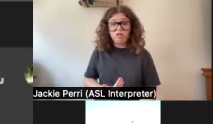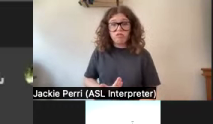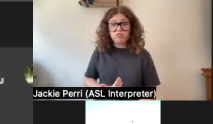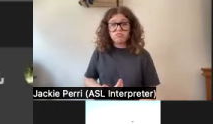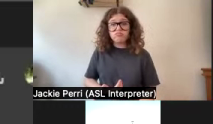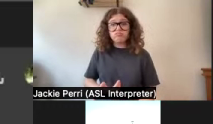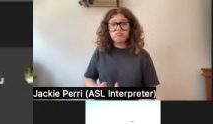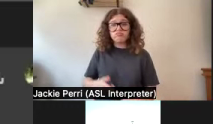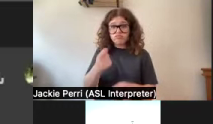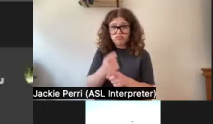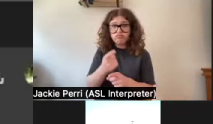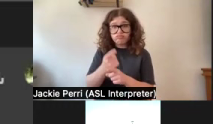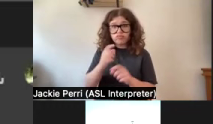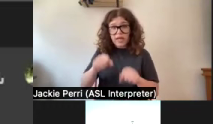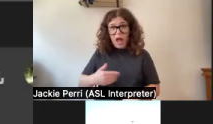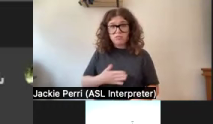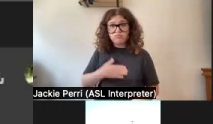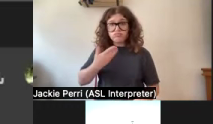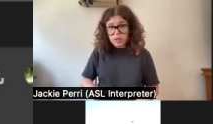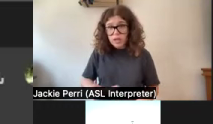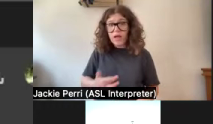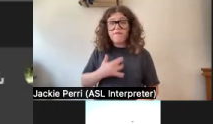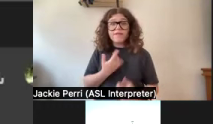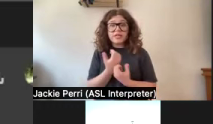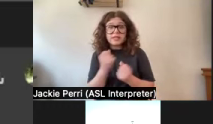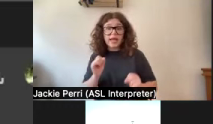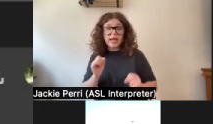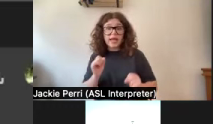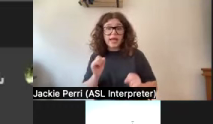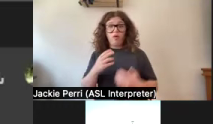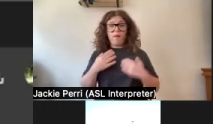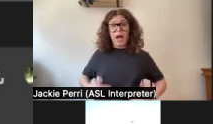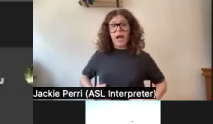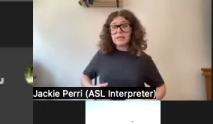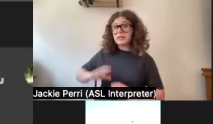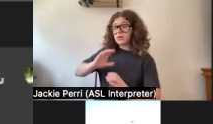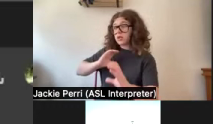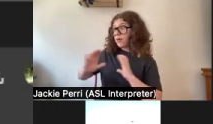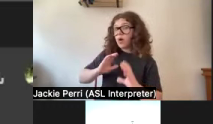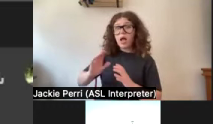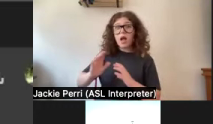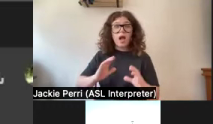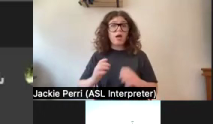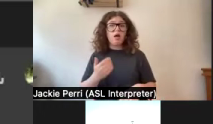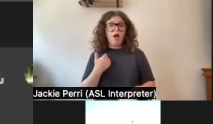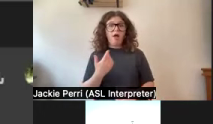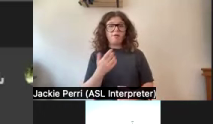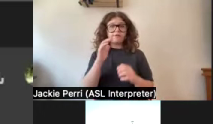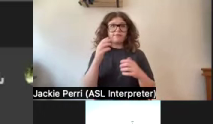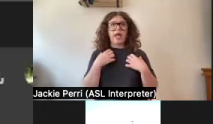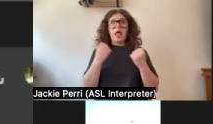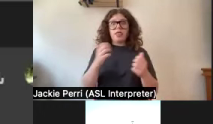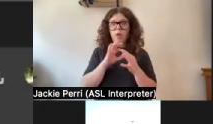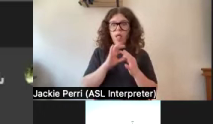consentimiento de to give sentirnos consent, to seguros en feel nuestro safe in our propio own bodies and y communities and comunidades have y tener healthy relaciones sanas. relationships.